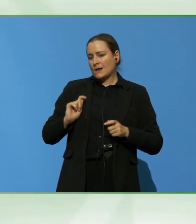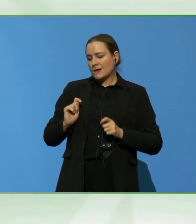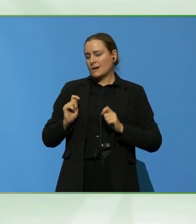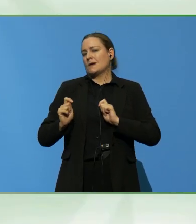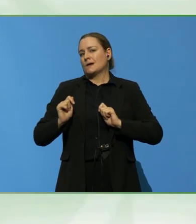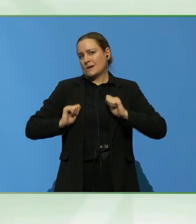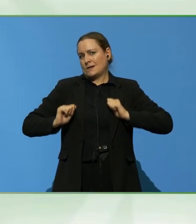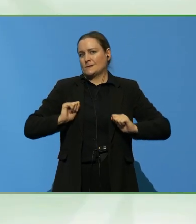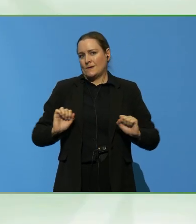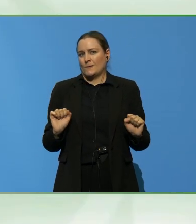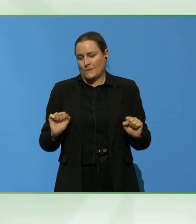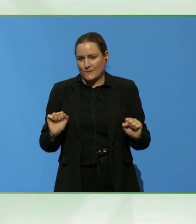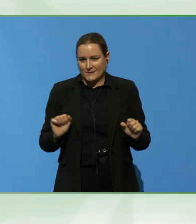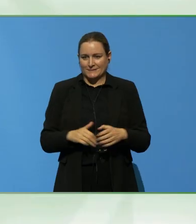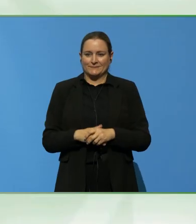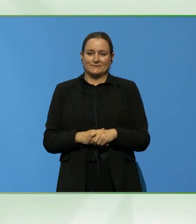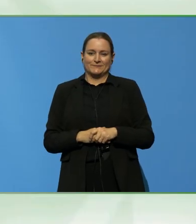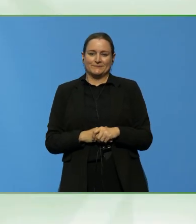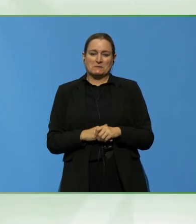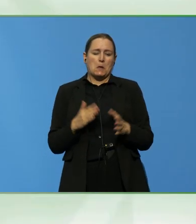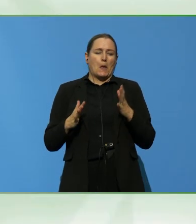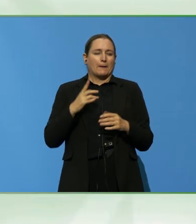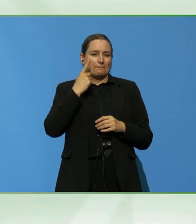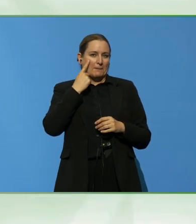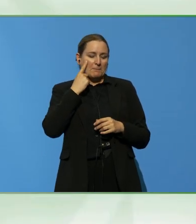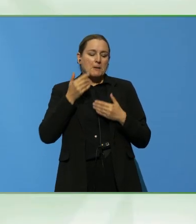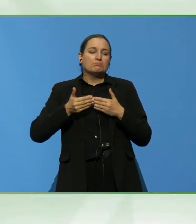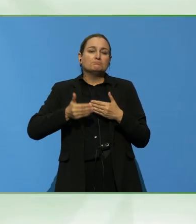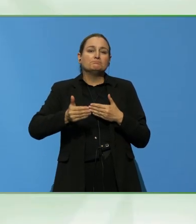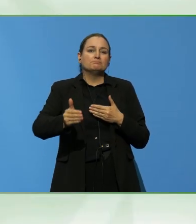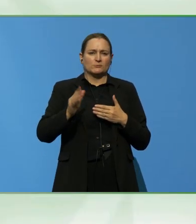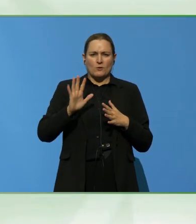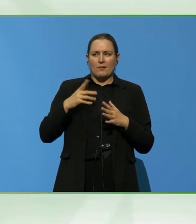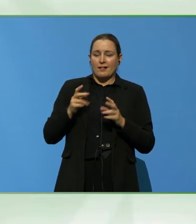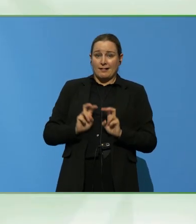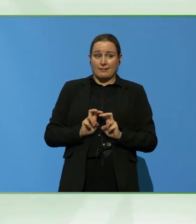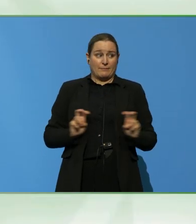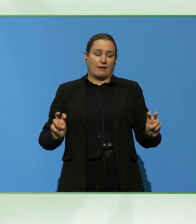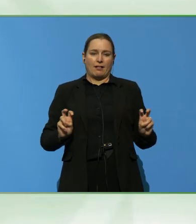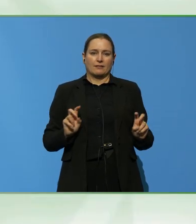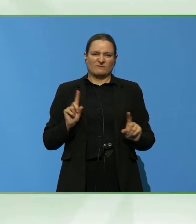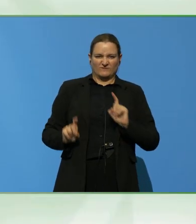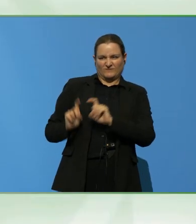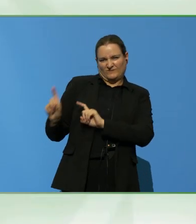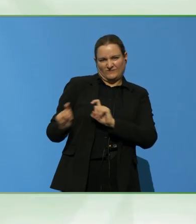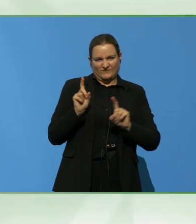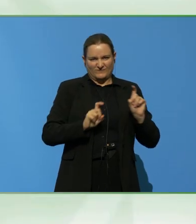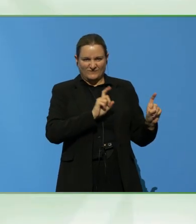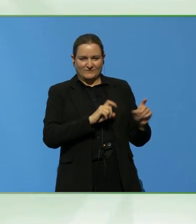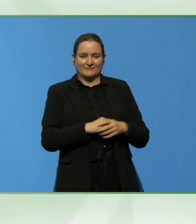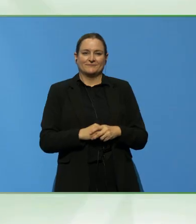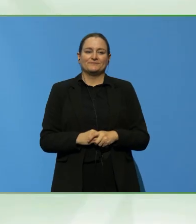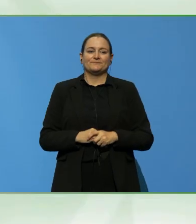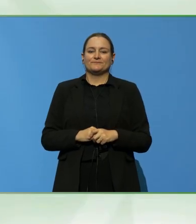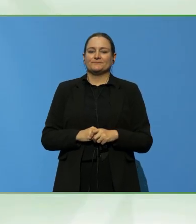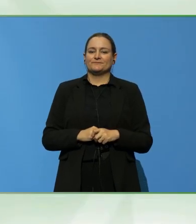and perhaps something that we can dig into later during our conversation amongst the panelists. We now